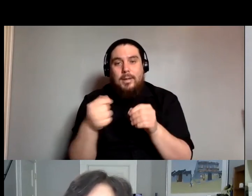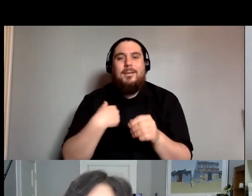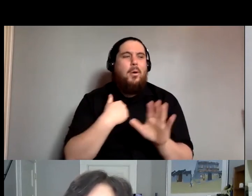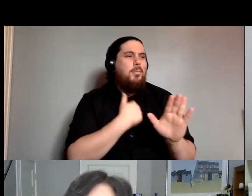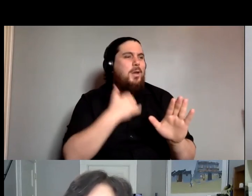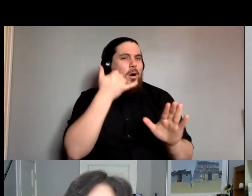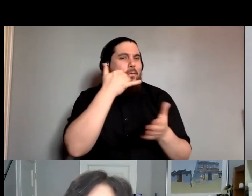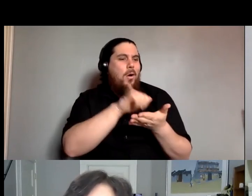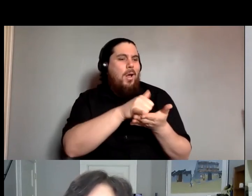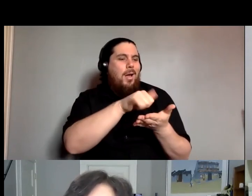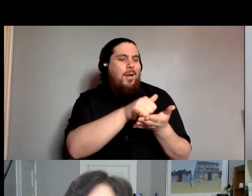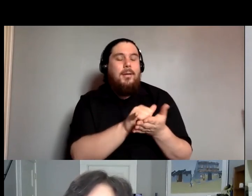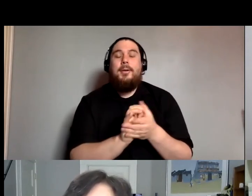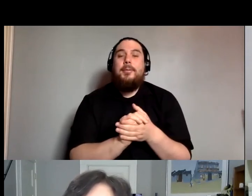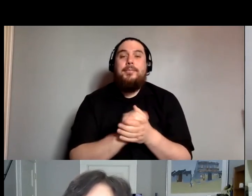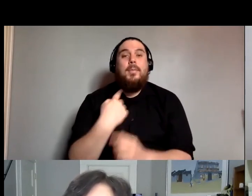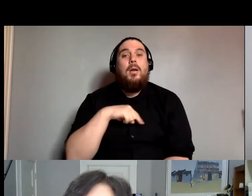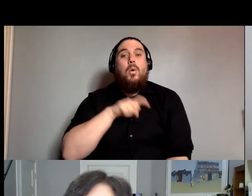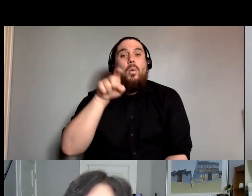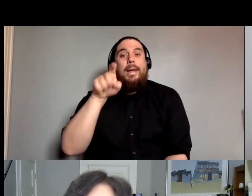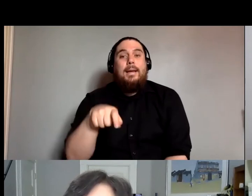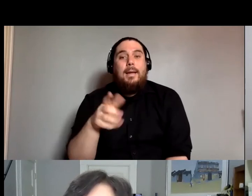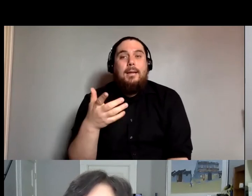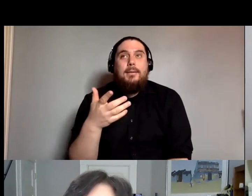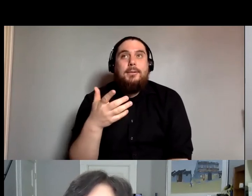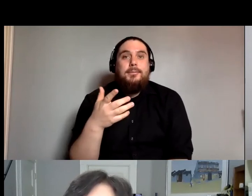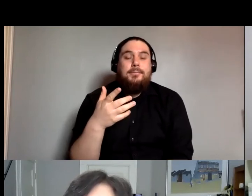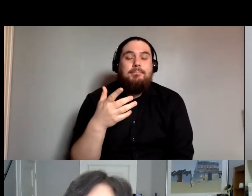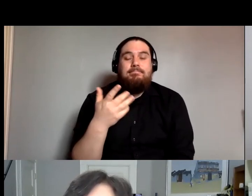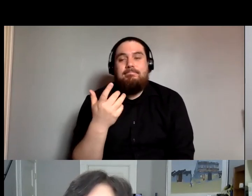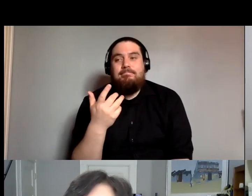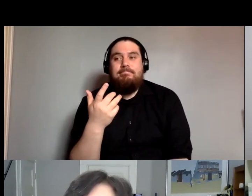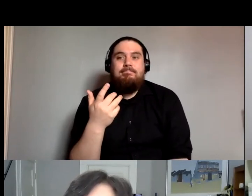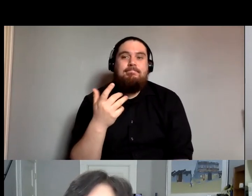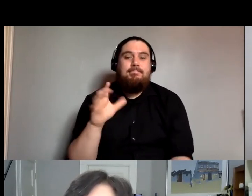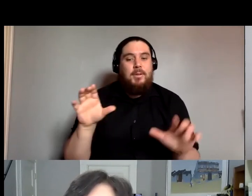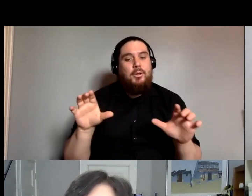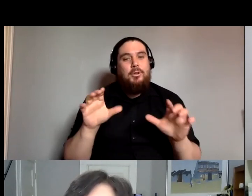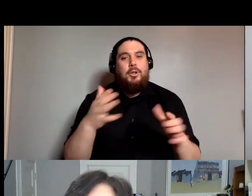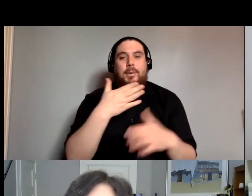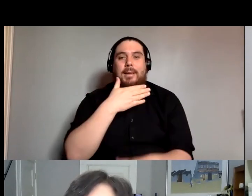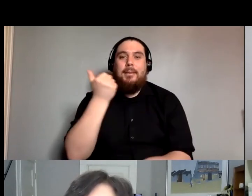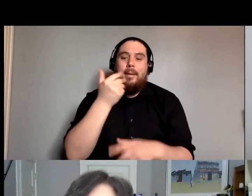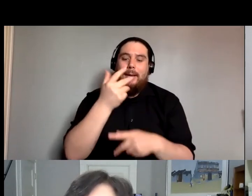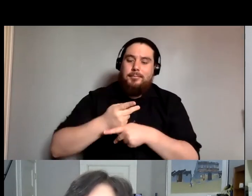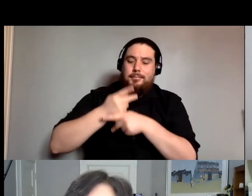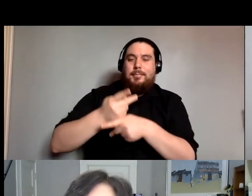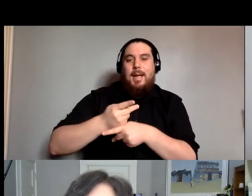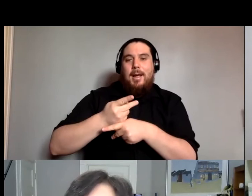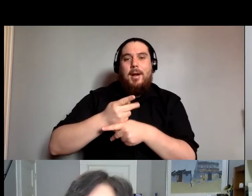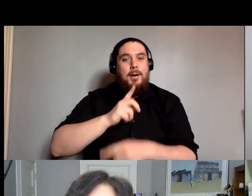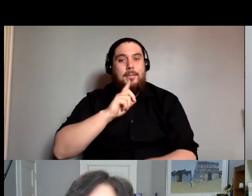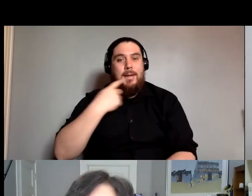that essentially we need to be taking much greater care of making sure that we're diverse and that we